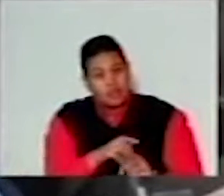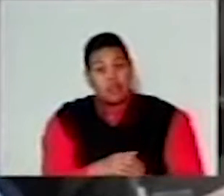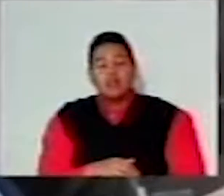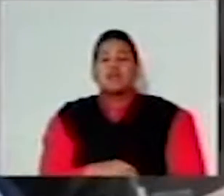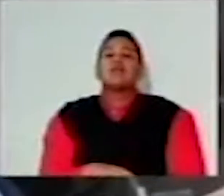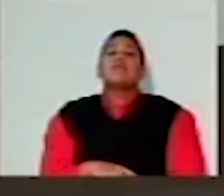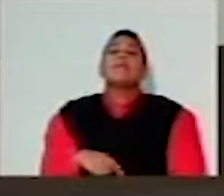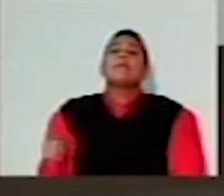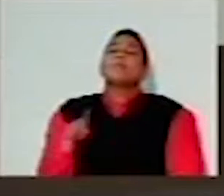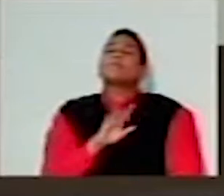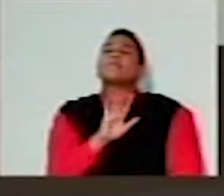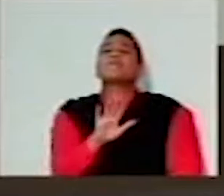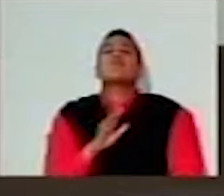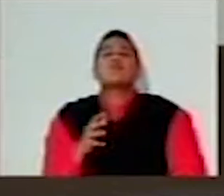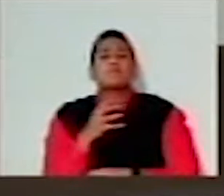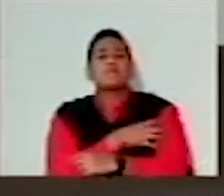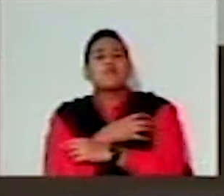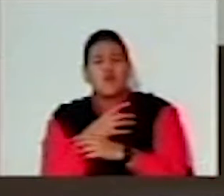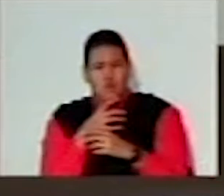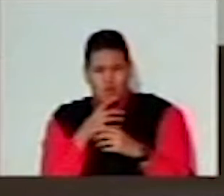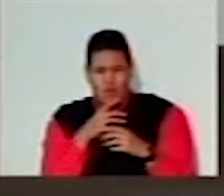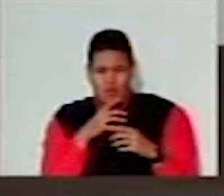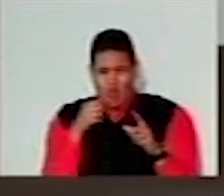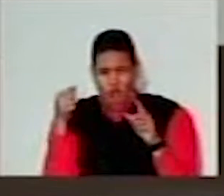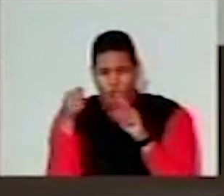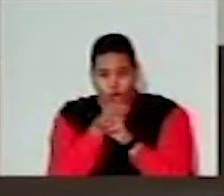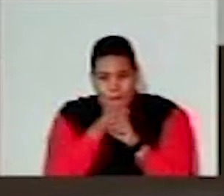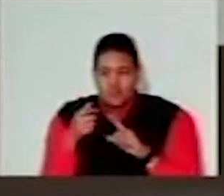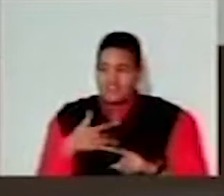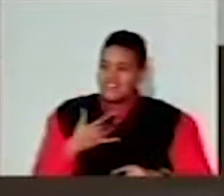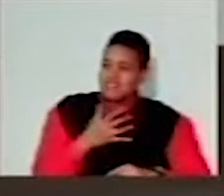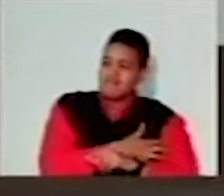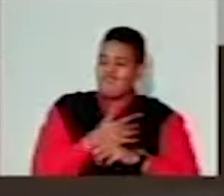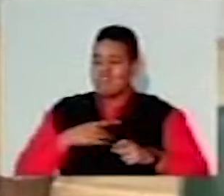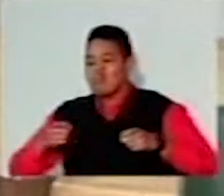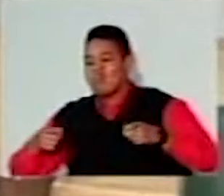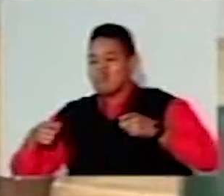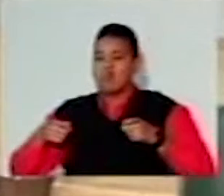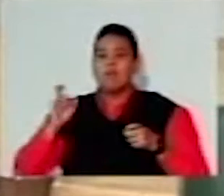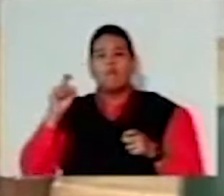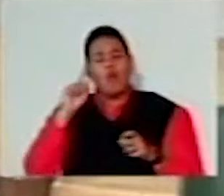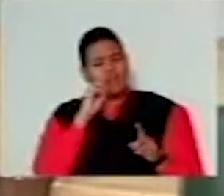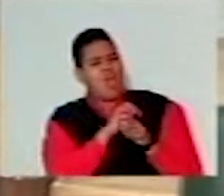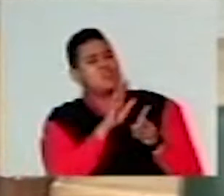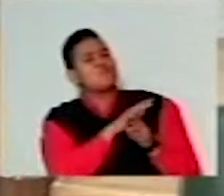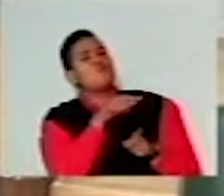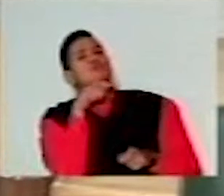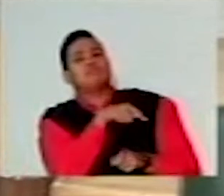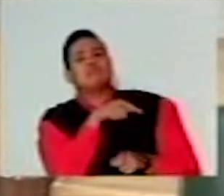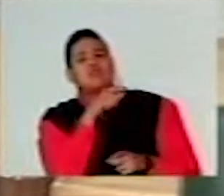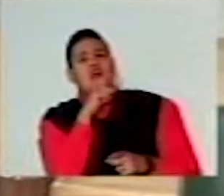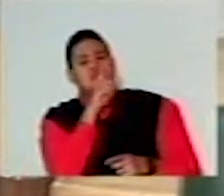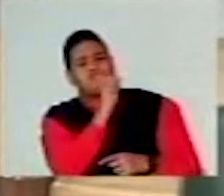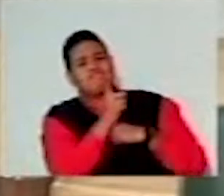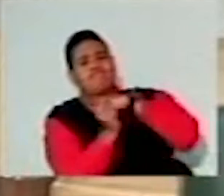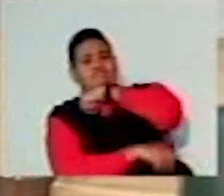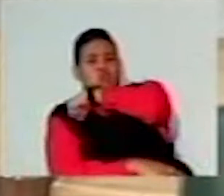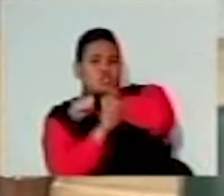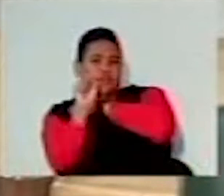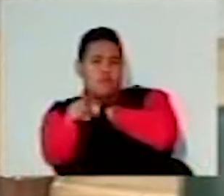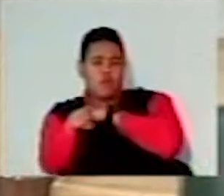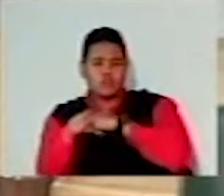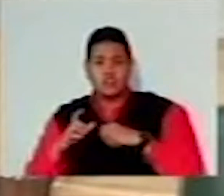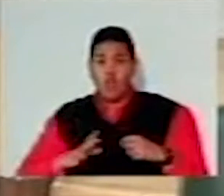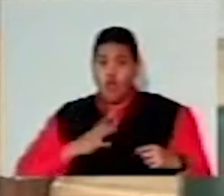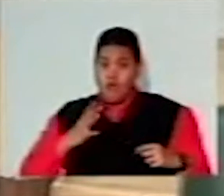the abuse of power is exposed and sanctioned, that officials exercising authority are held